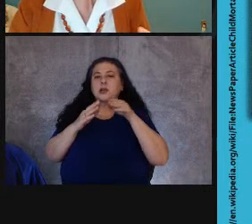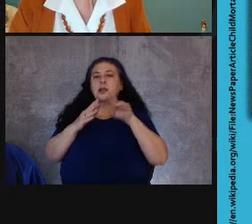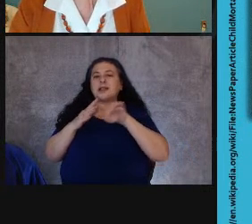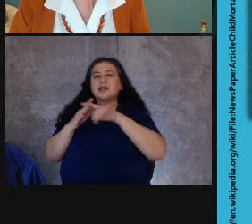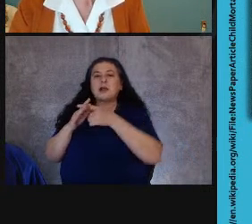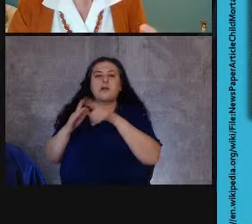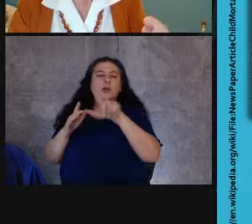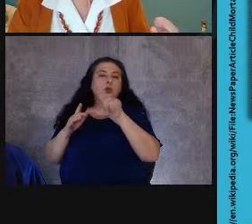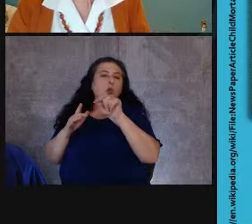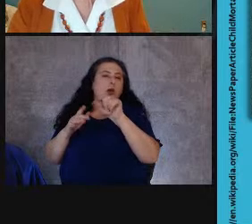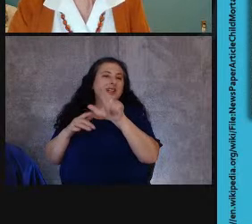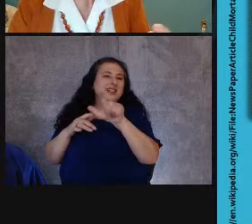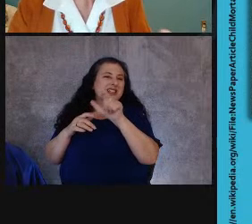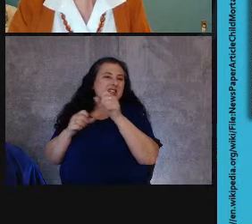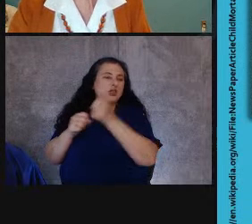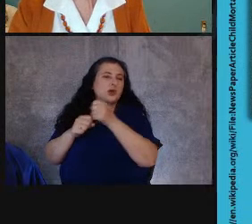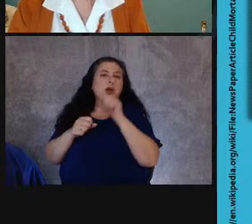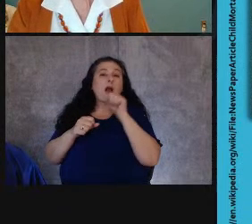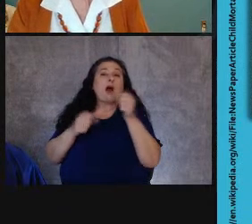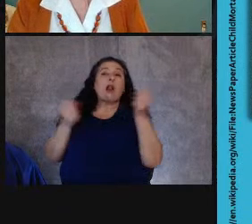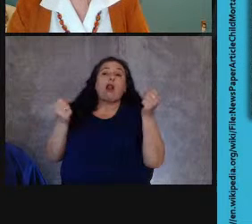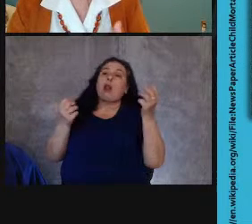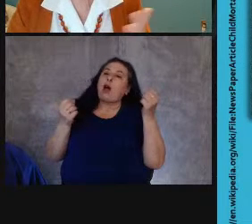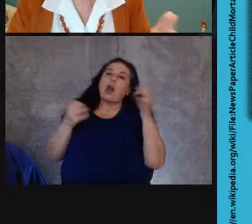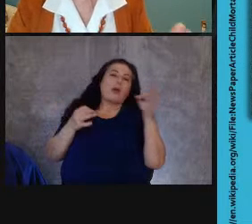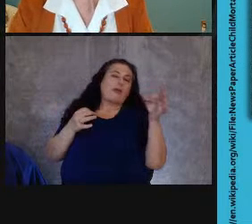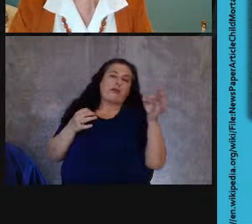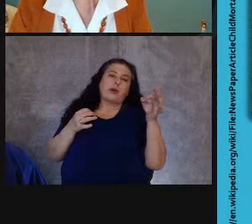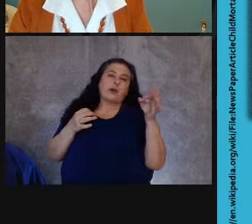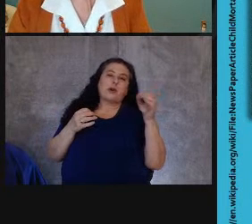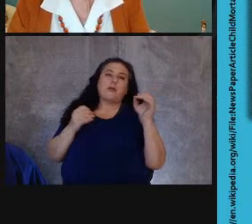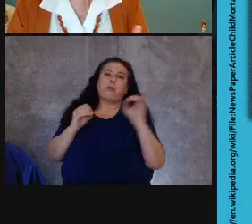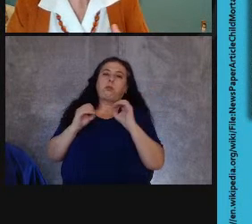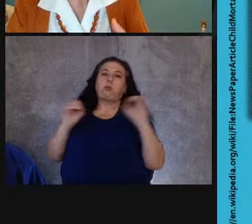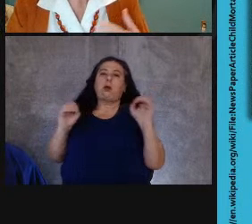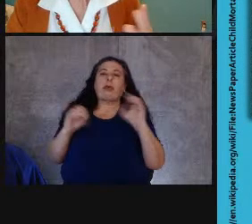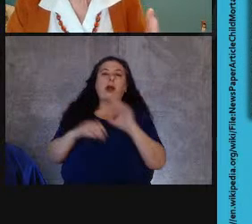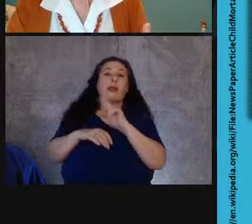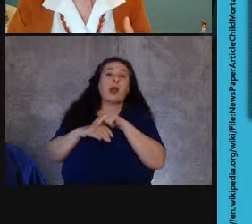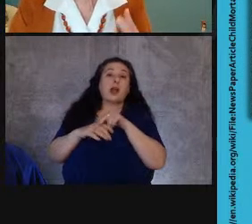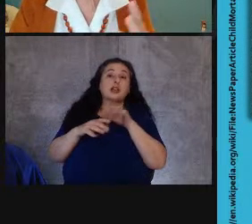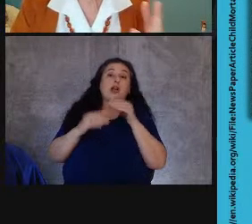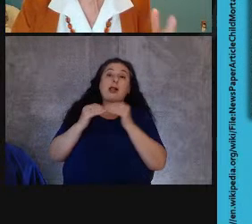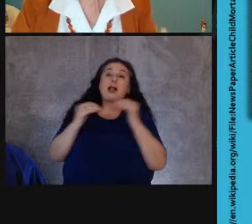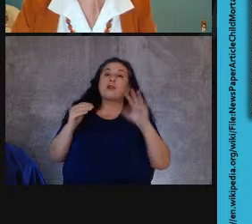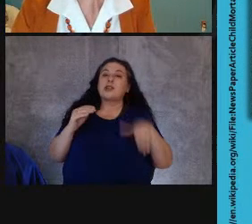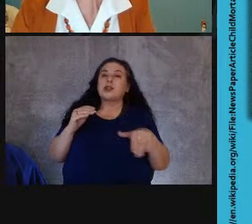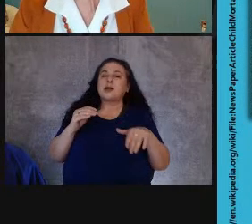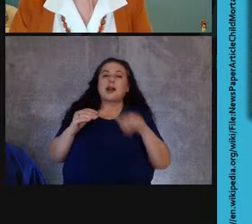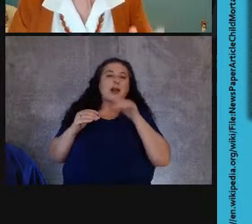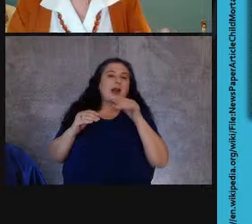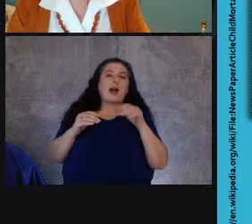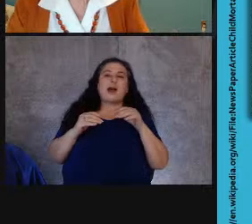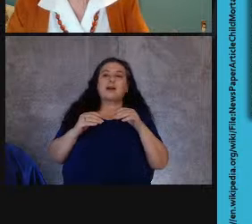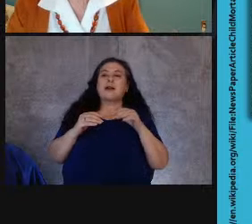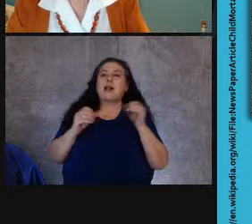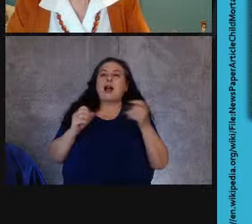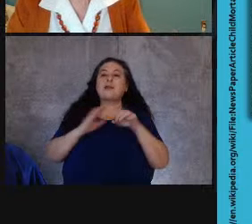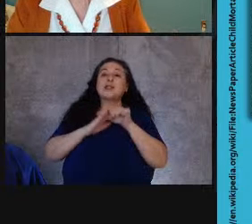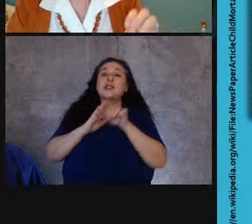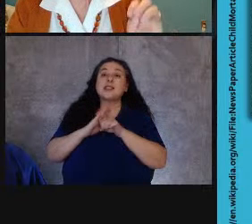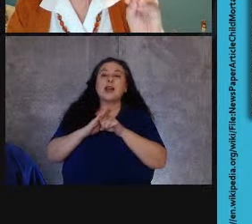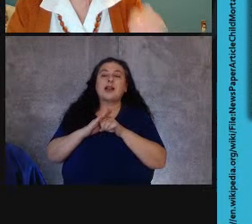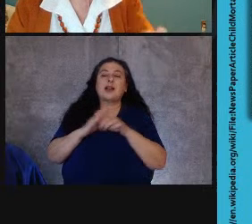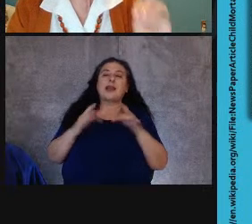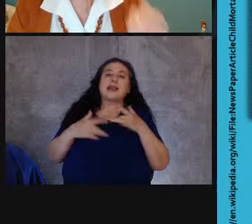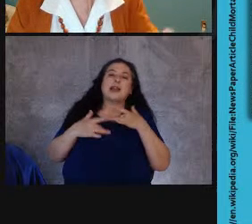century. And so there's not a lot, there's almost nothing at the national level. There's not a lot at the state level. So a lot of these